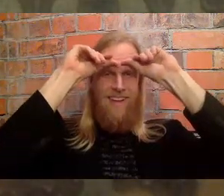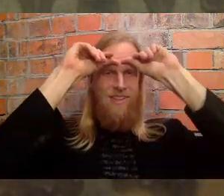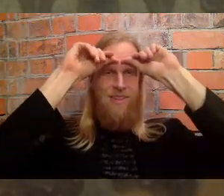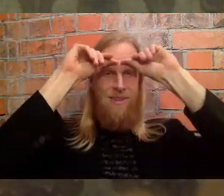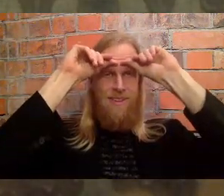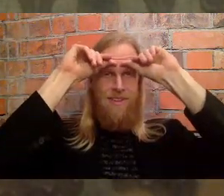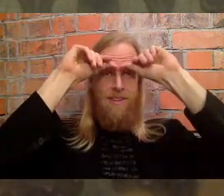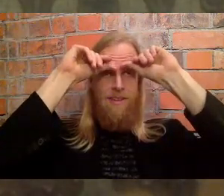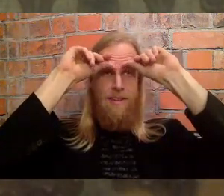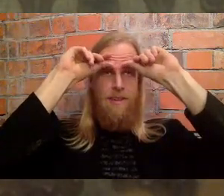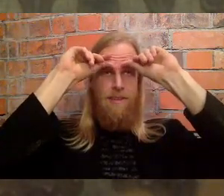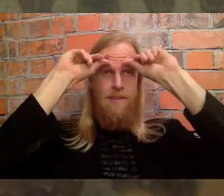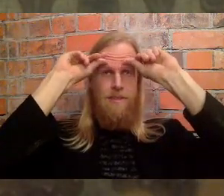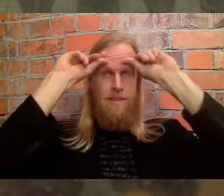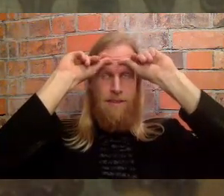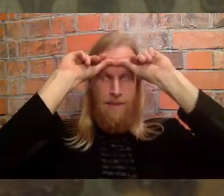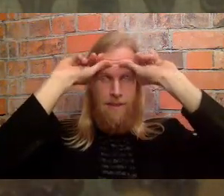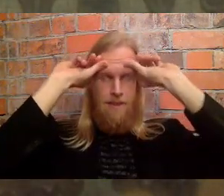just don't.